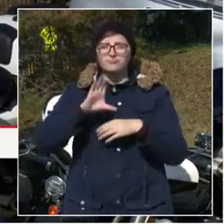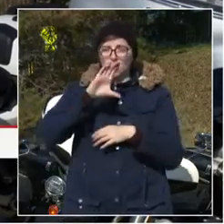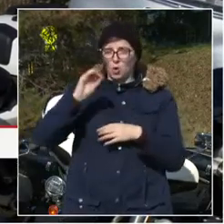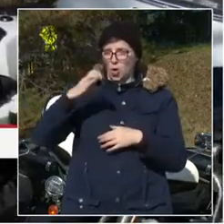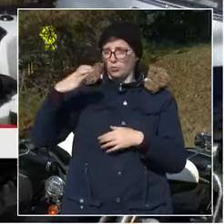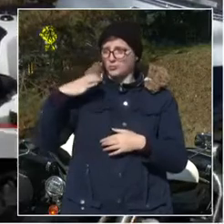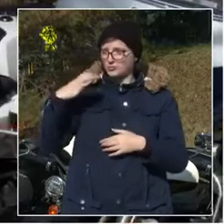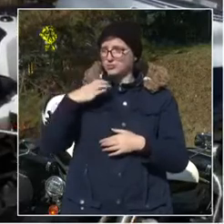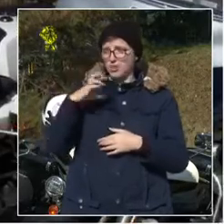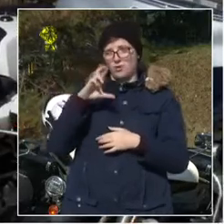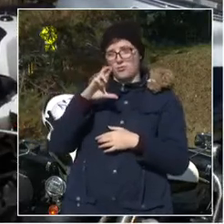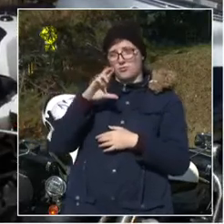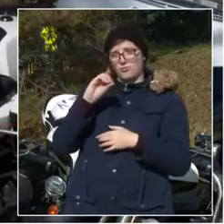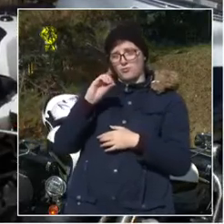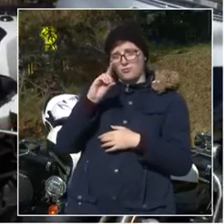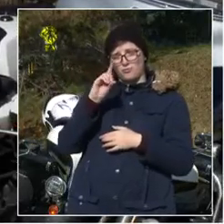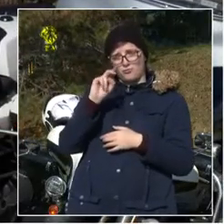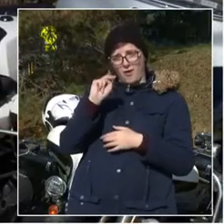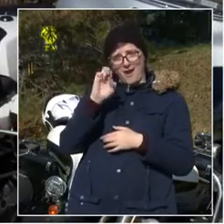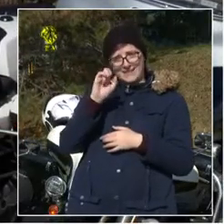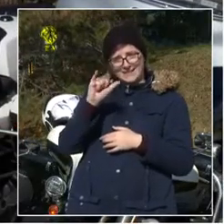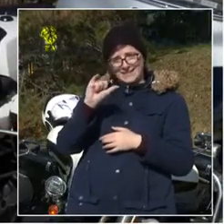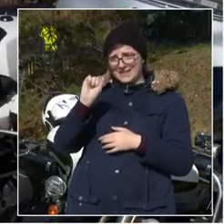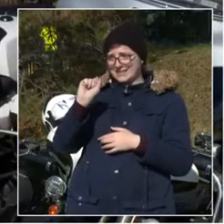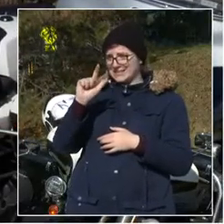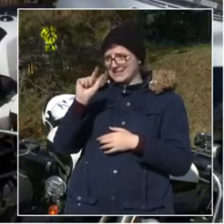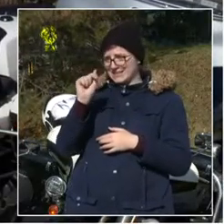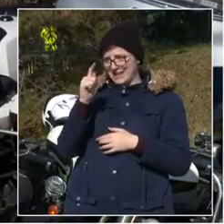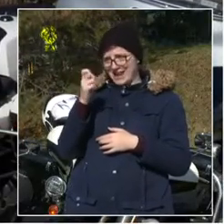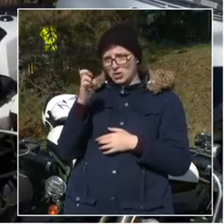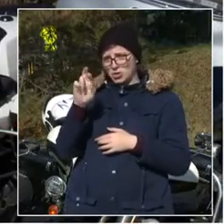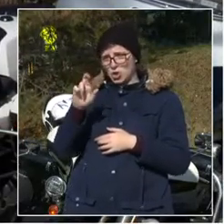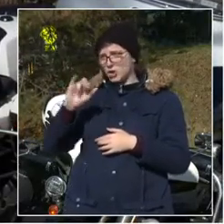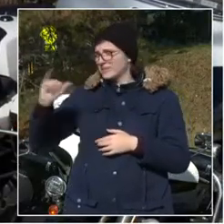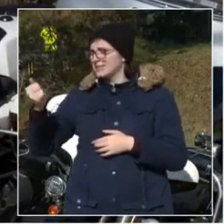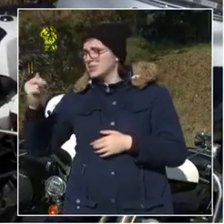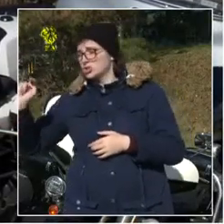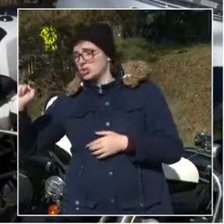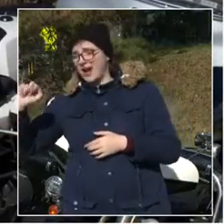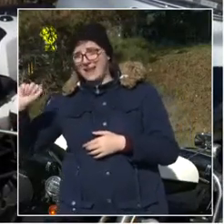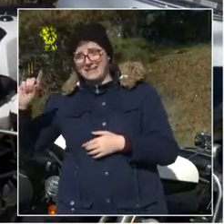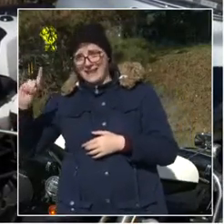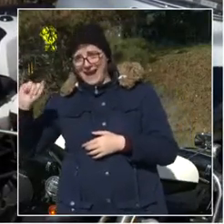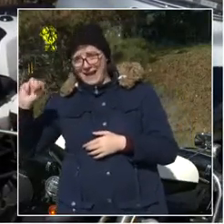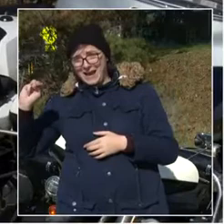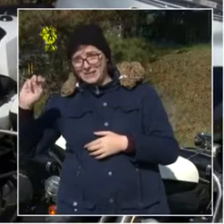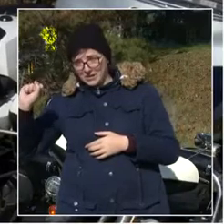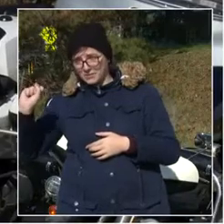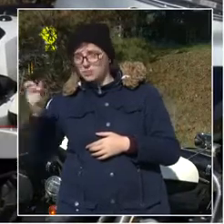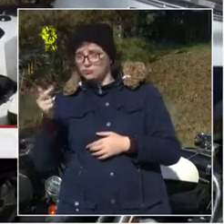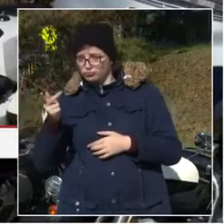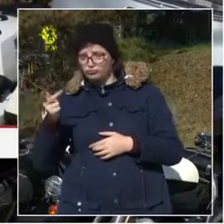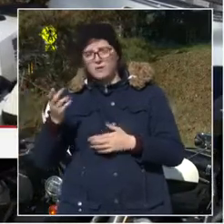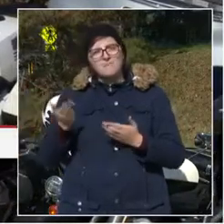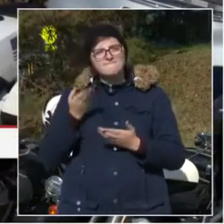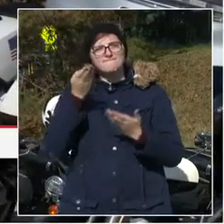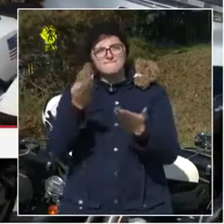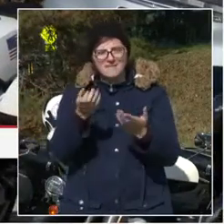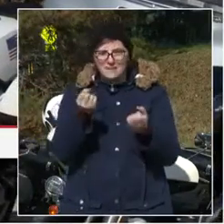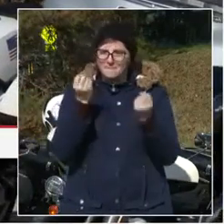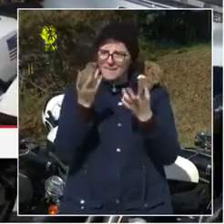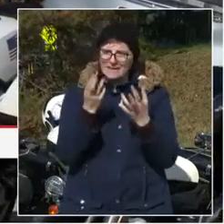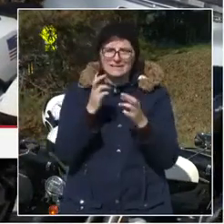former Secretary of Transportation Rodney Slater, and Jan Adams, has submitted a number of very